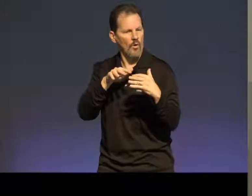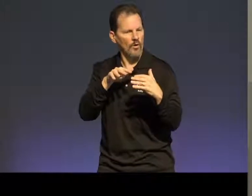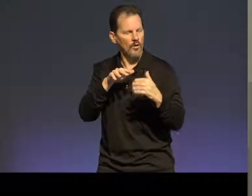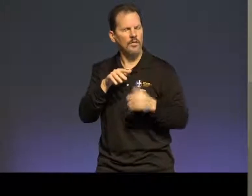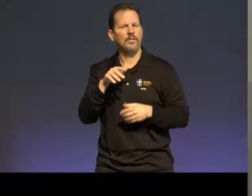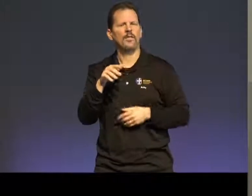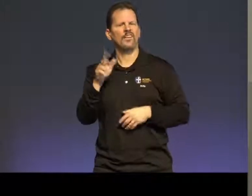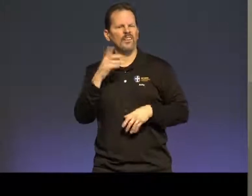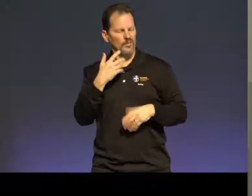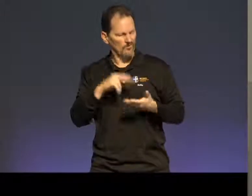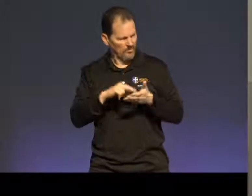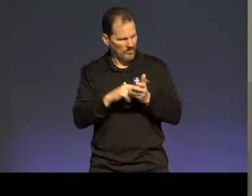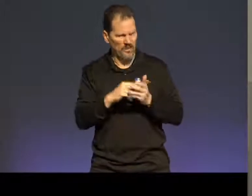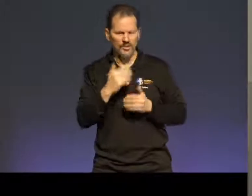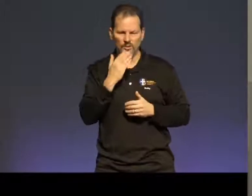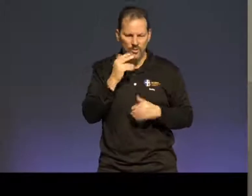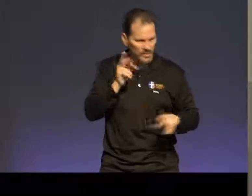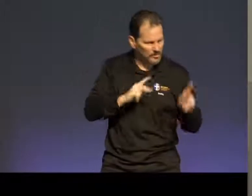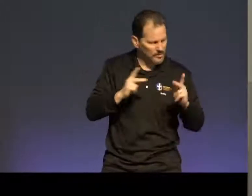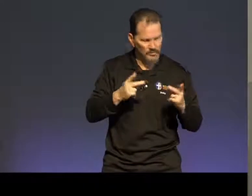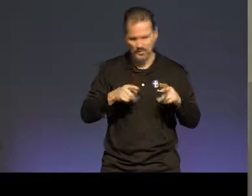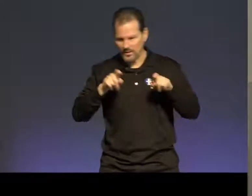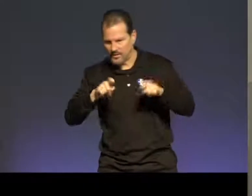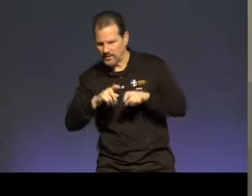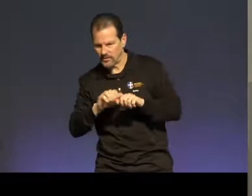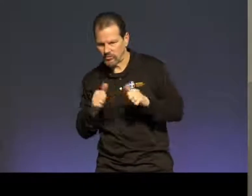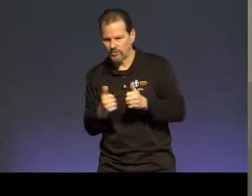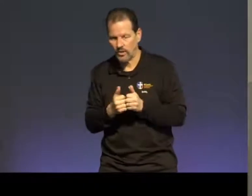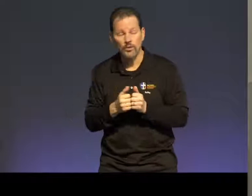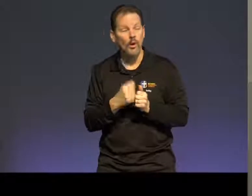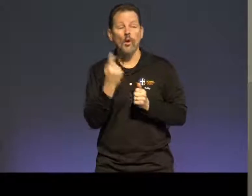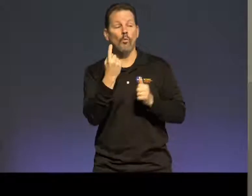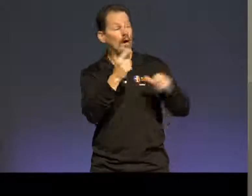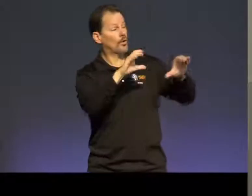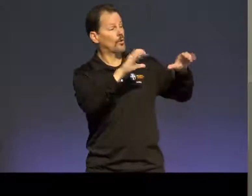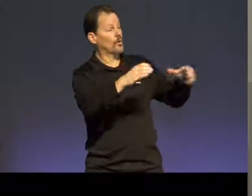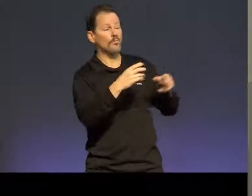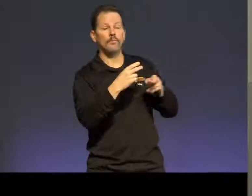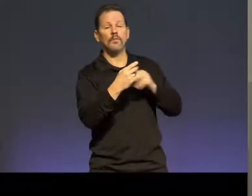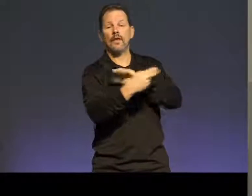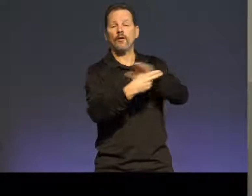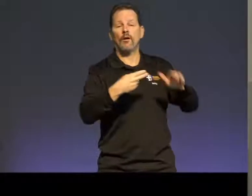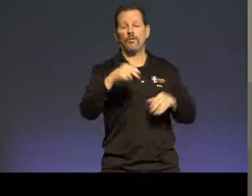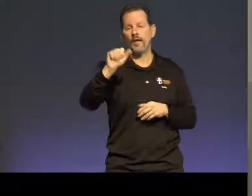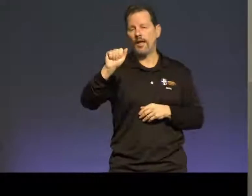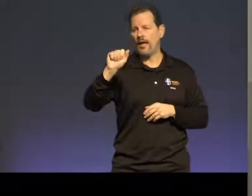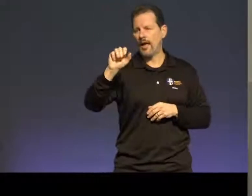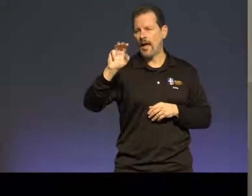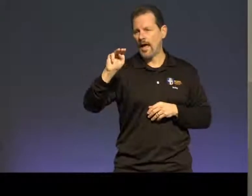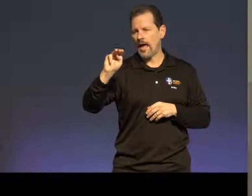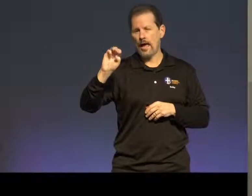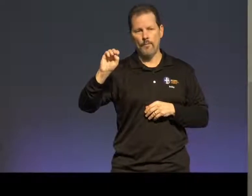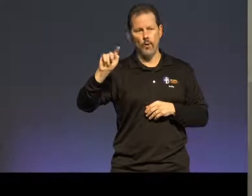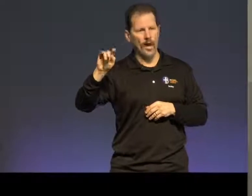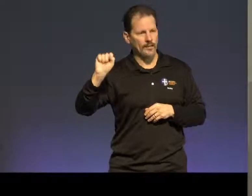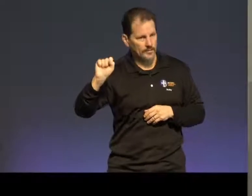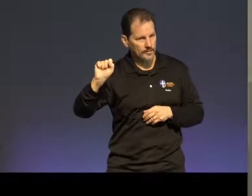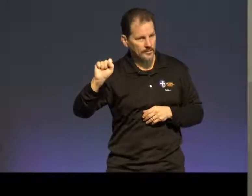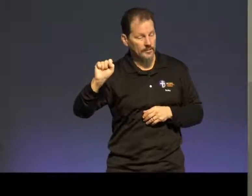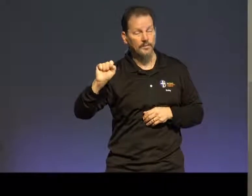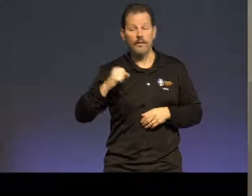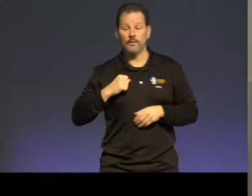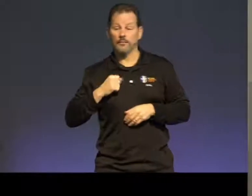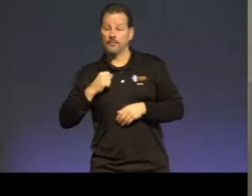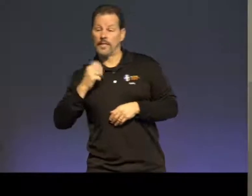tested. There was this group called the Ammonites that came after the people of God, and he had to go and defend them. And when he did so and